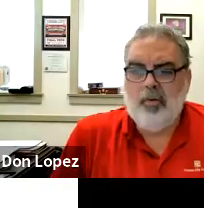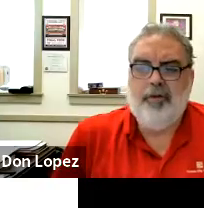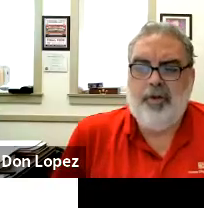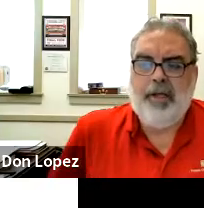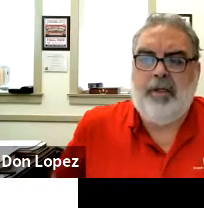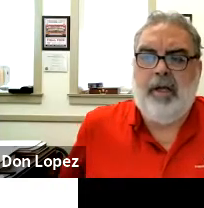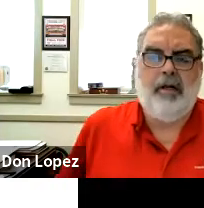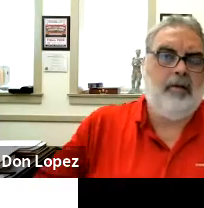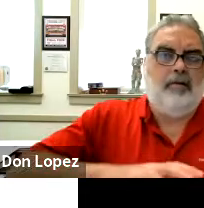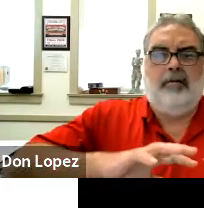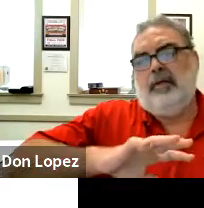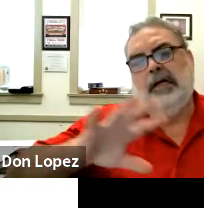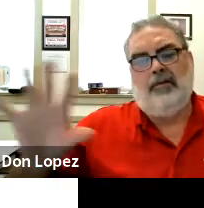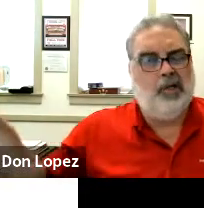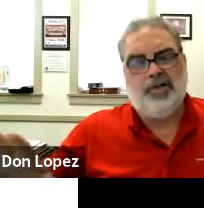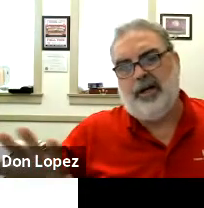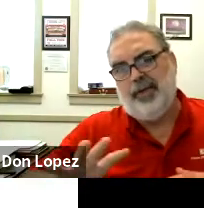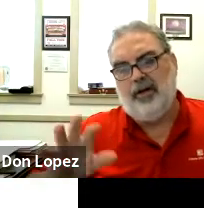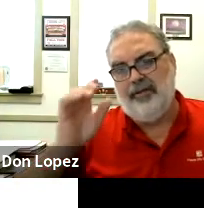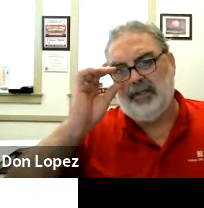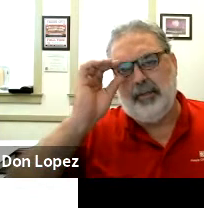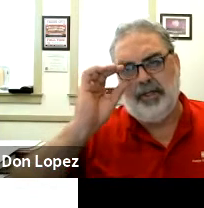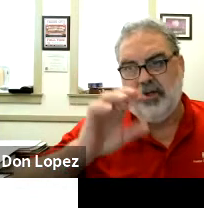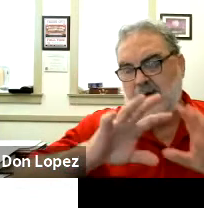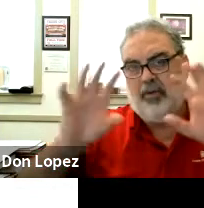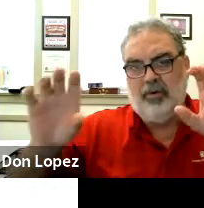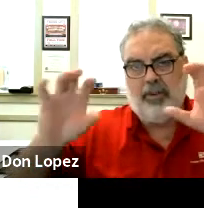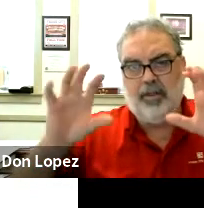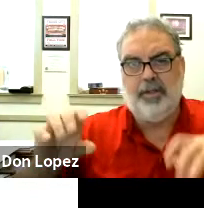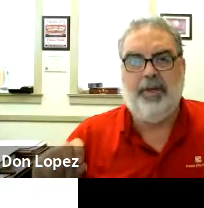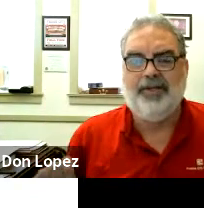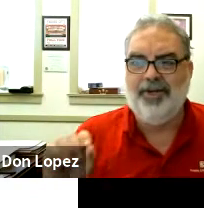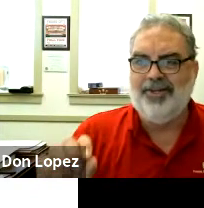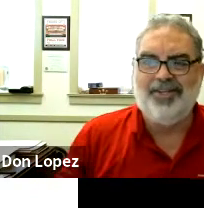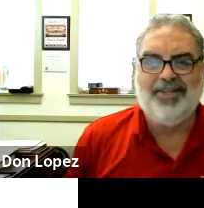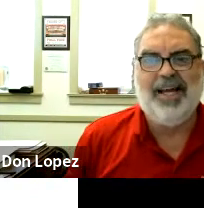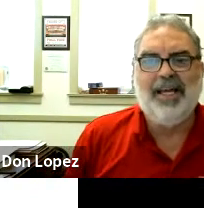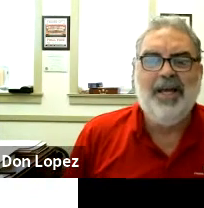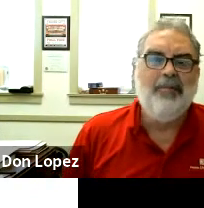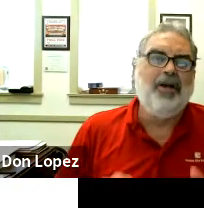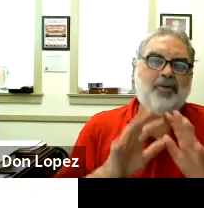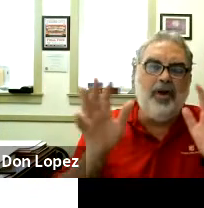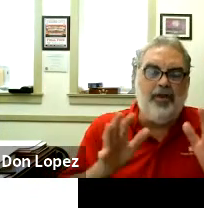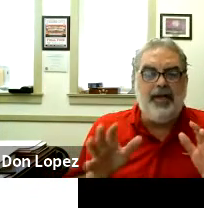So one of the things, and you know, don't try to read all of this. I'm going to show you a close-up picture here in just a second.